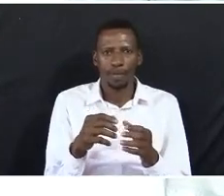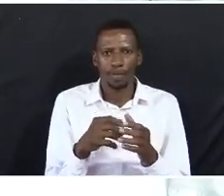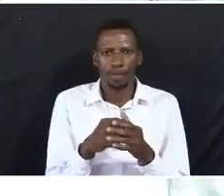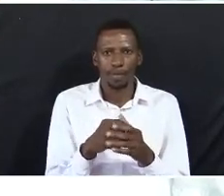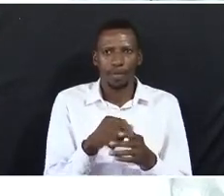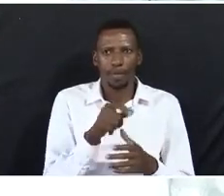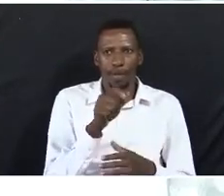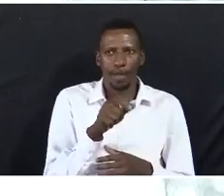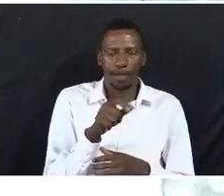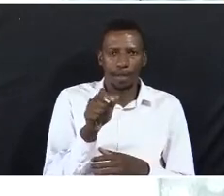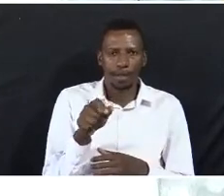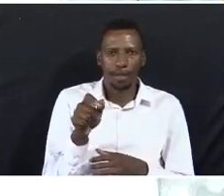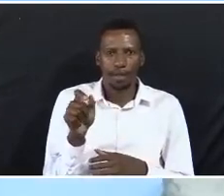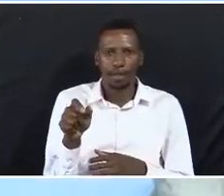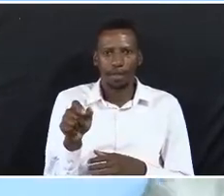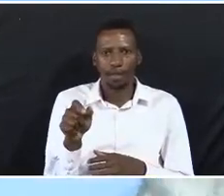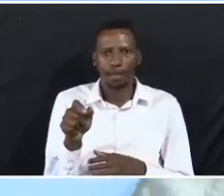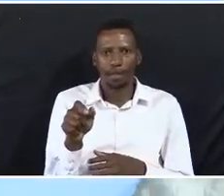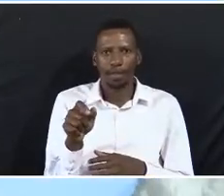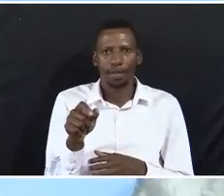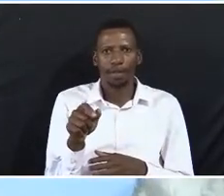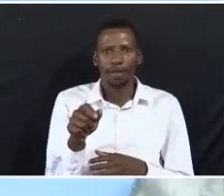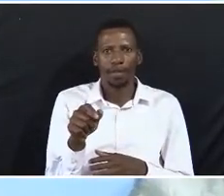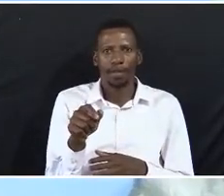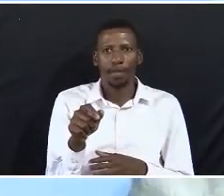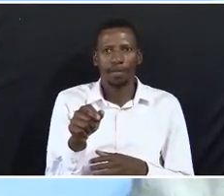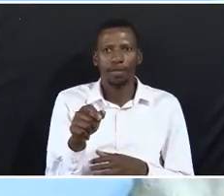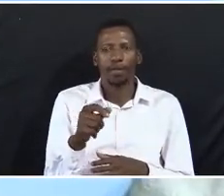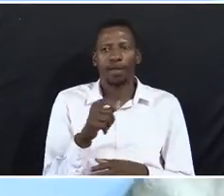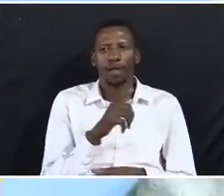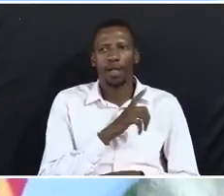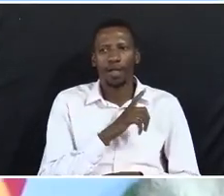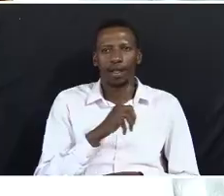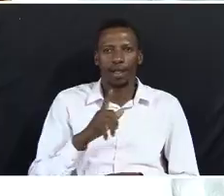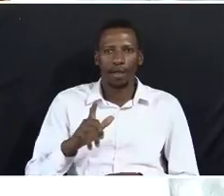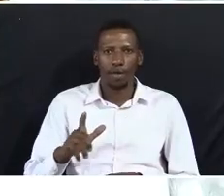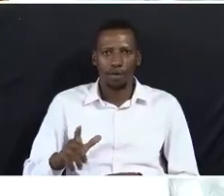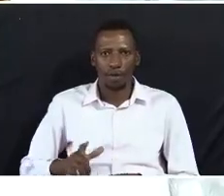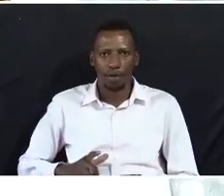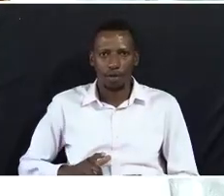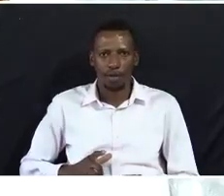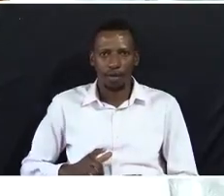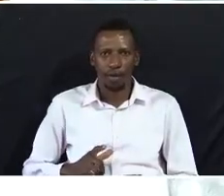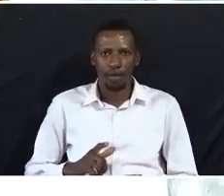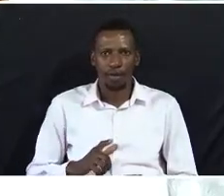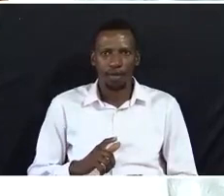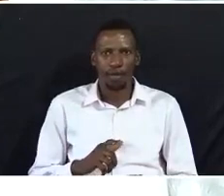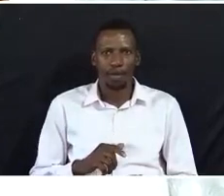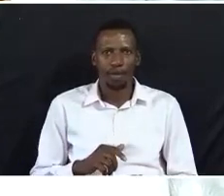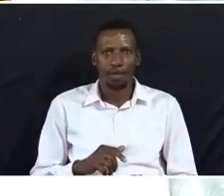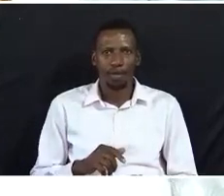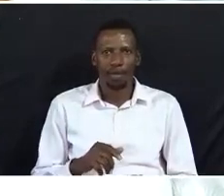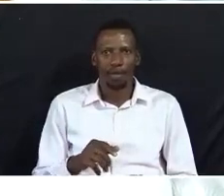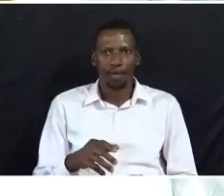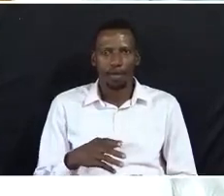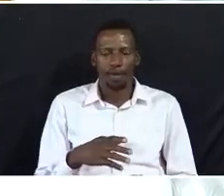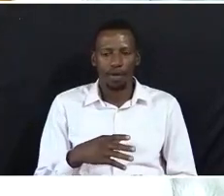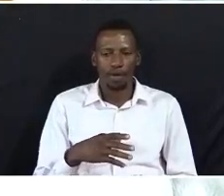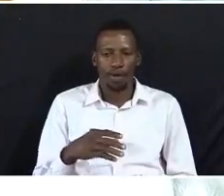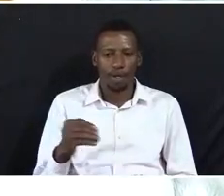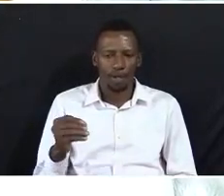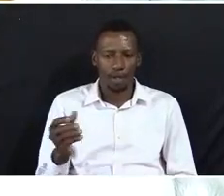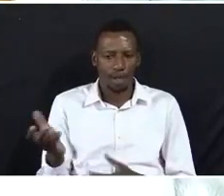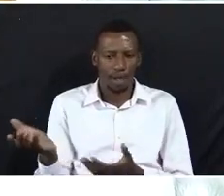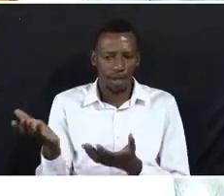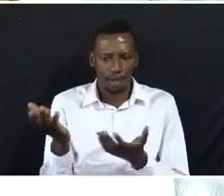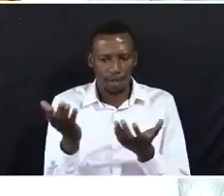Each according to his ability, and then he left. The man who had received 5 bags of gold went at once and invested his money